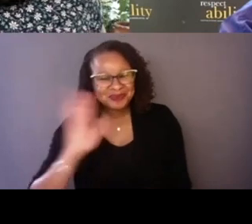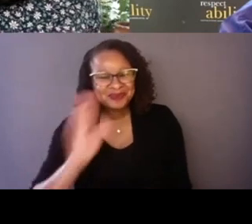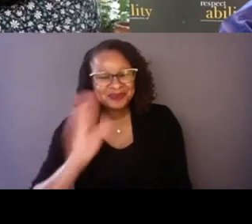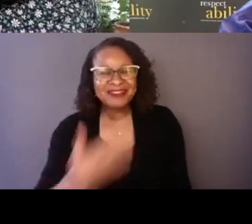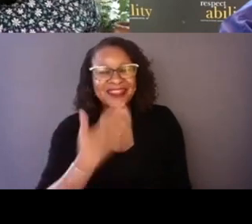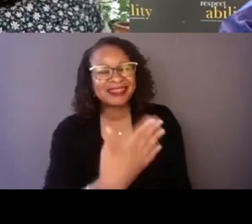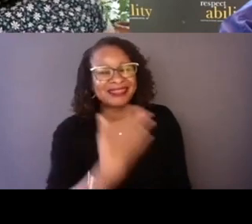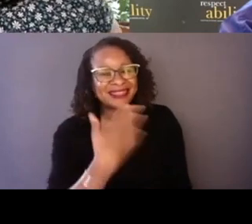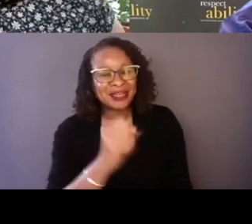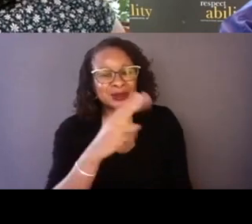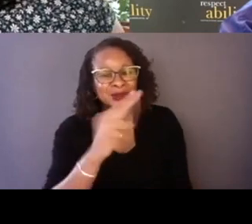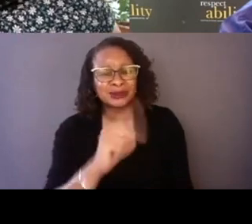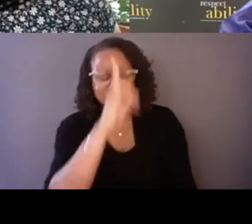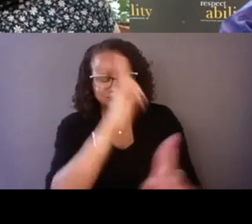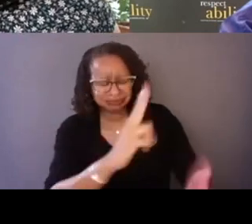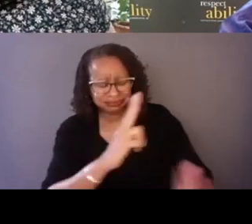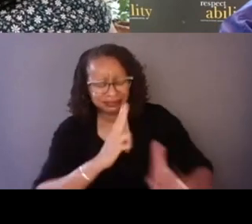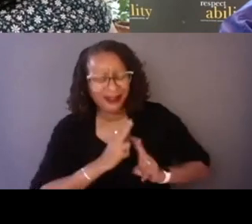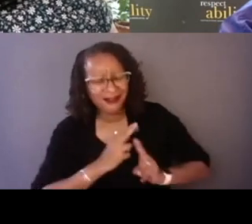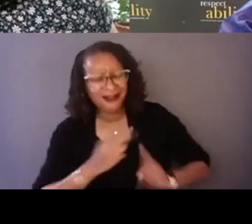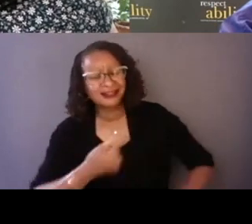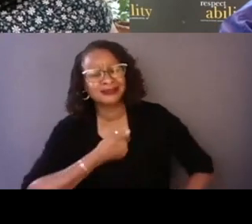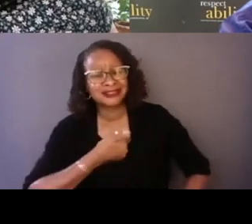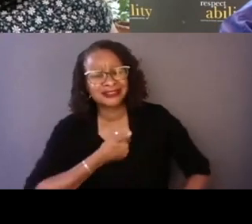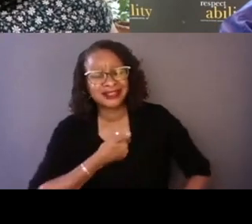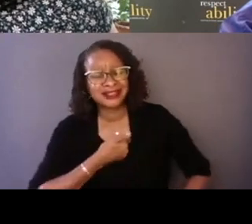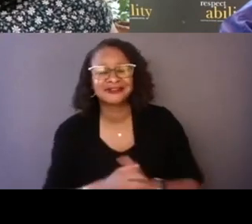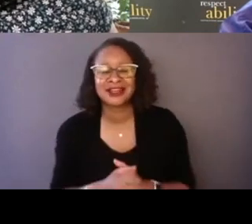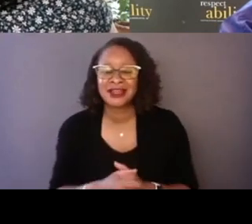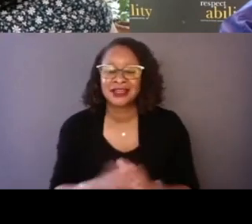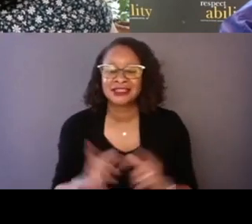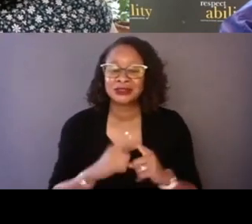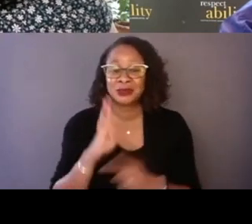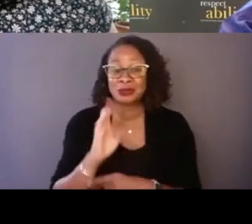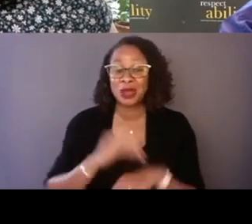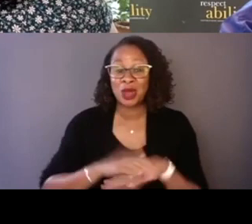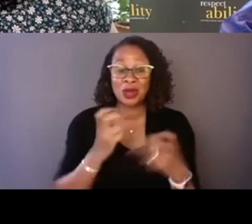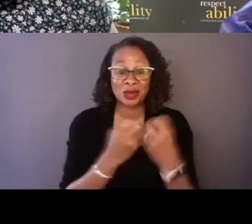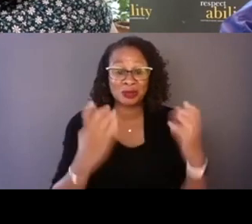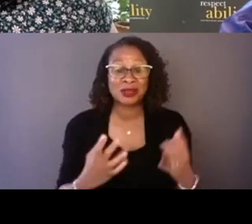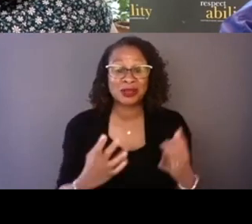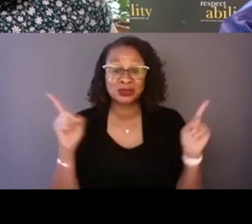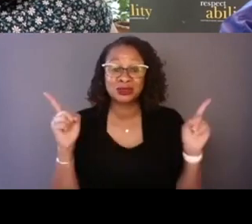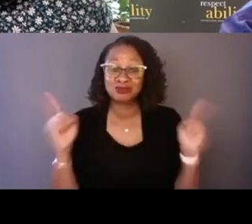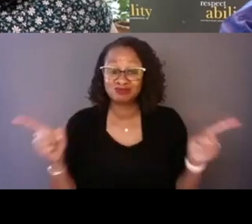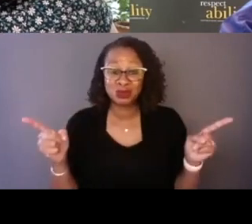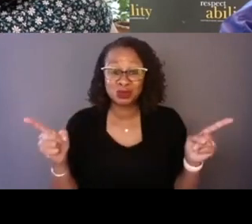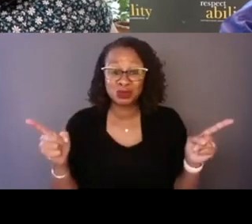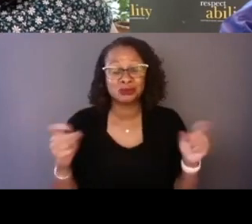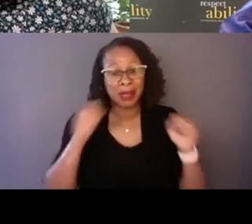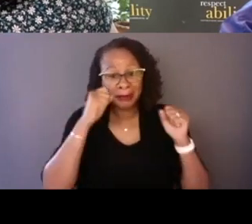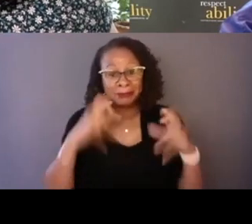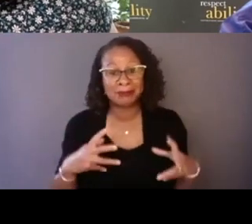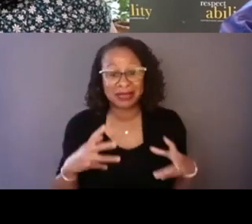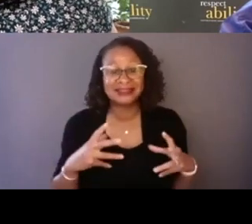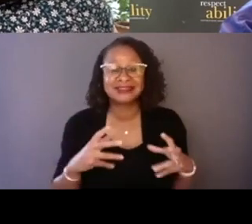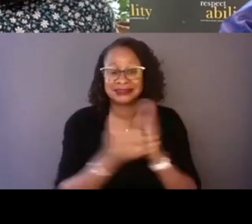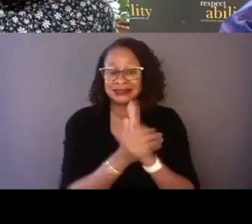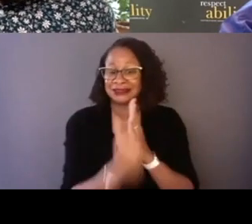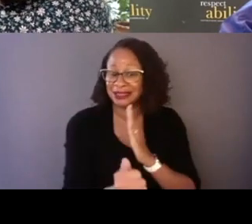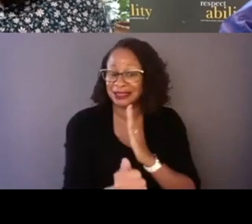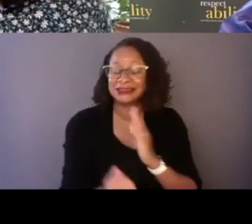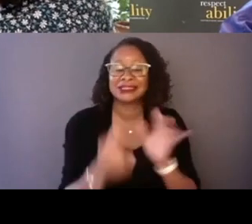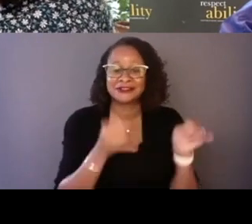just such an honor to be on a panel with these two esteemed and talented individuals. I must